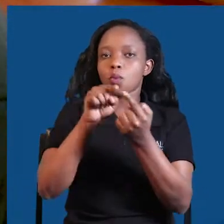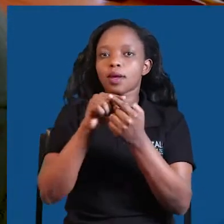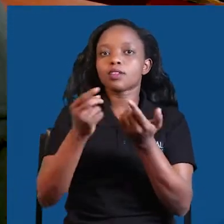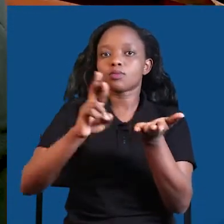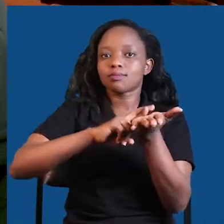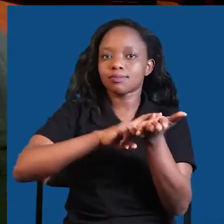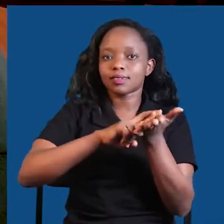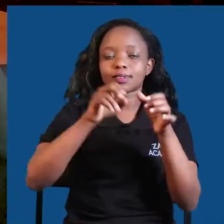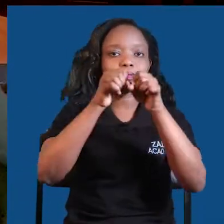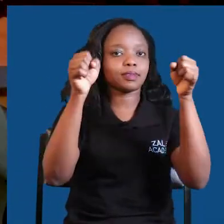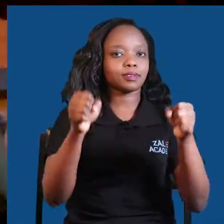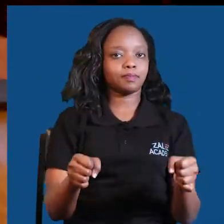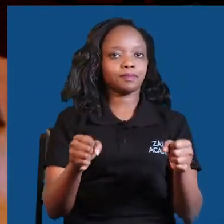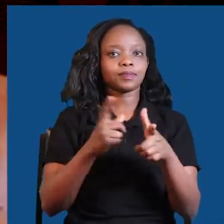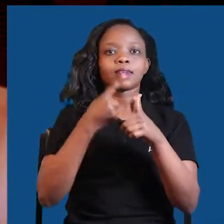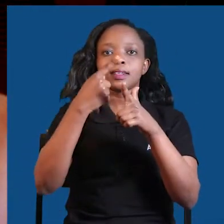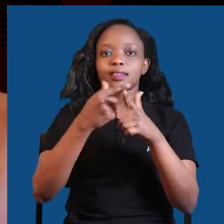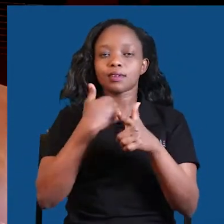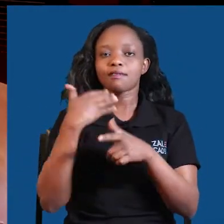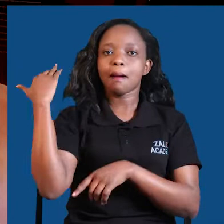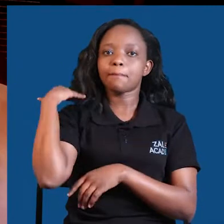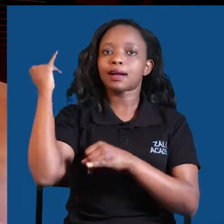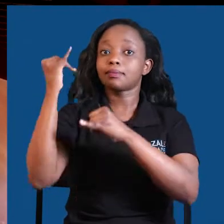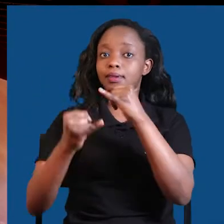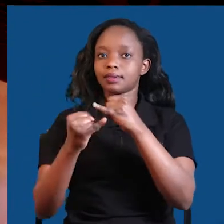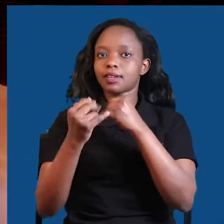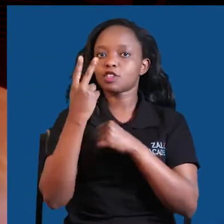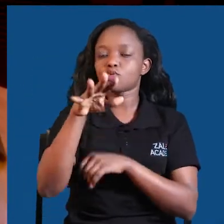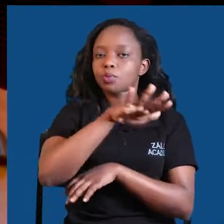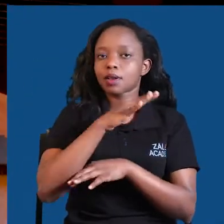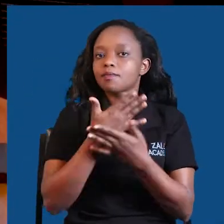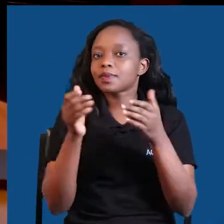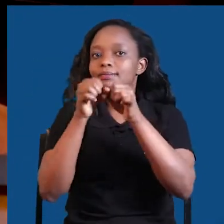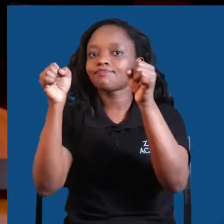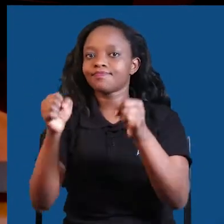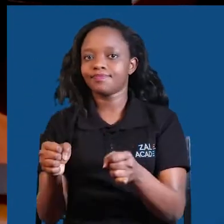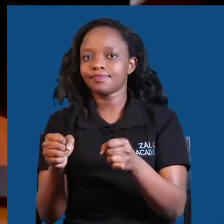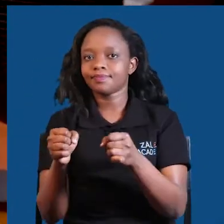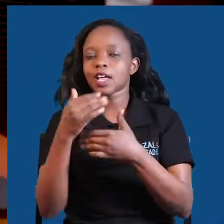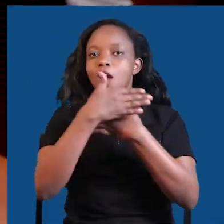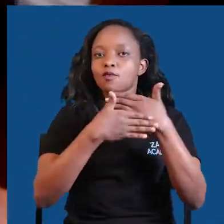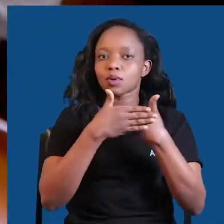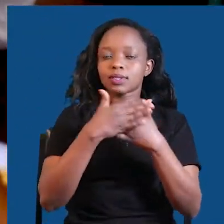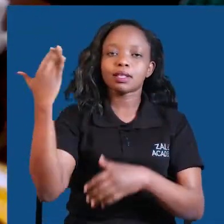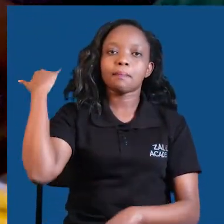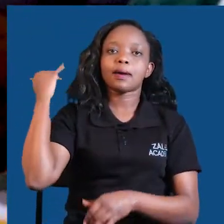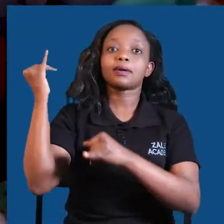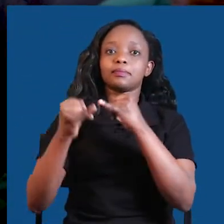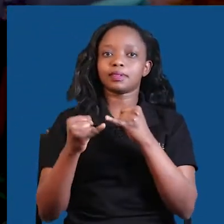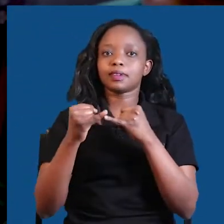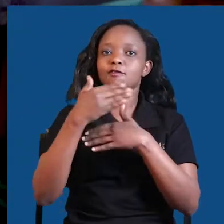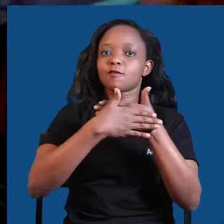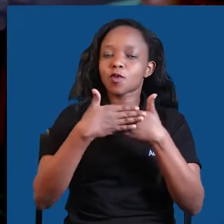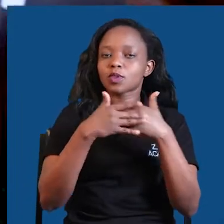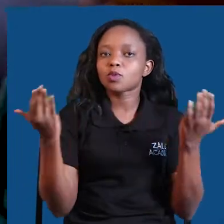see when you log in into a system. And then we have now the back end. Those are now the two parts of any system, the front end and the